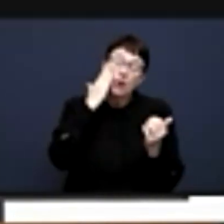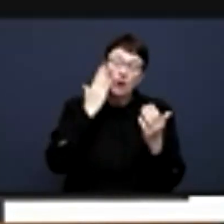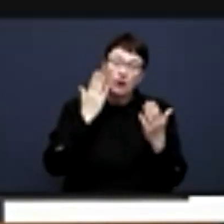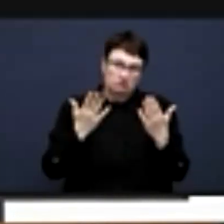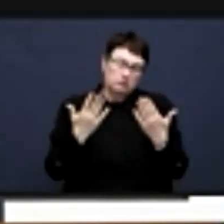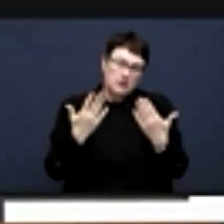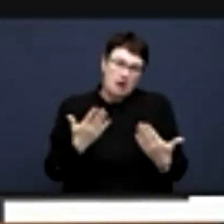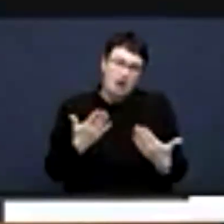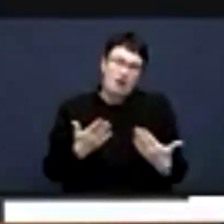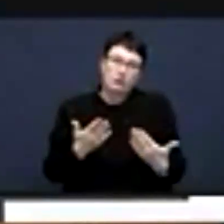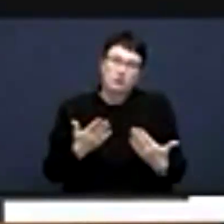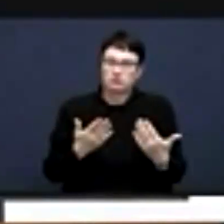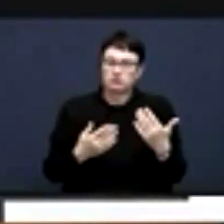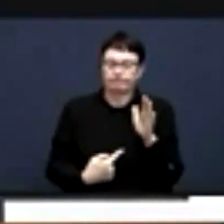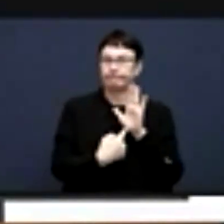accessibility statement